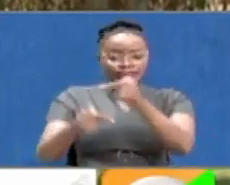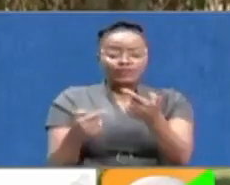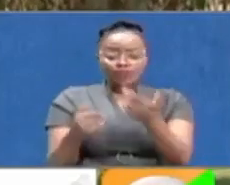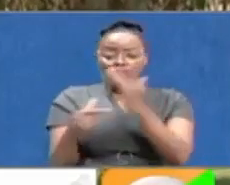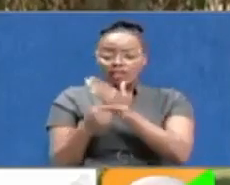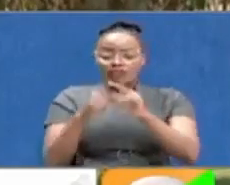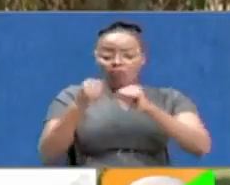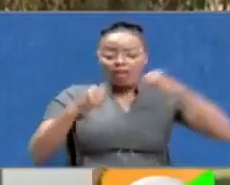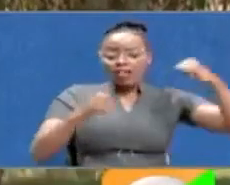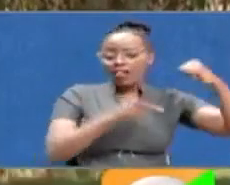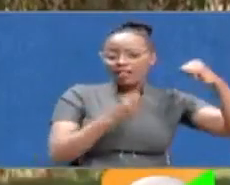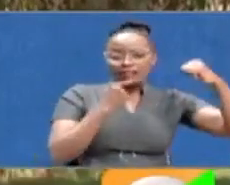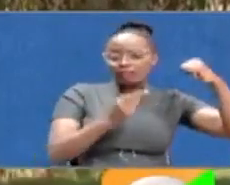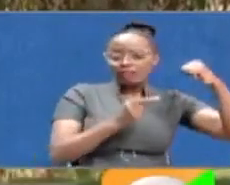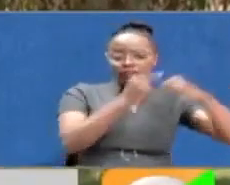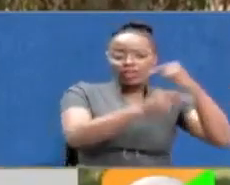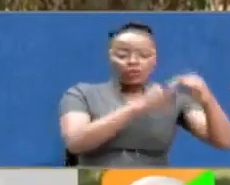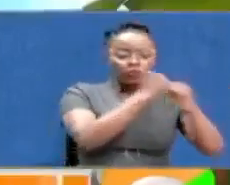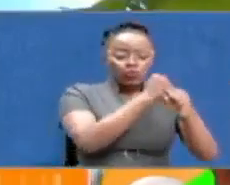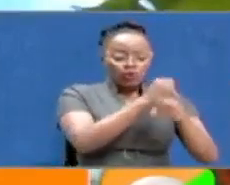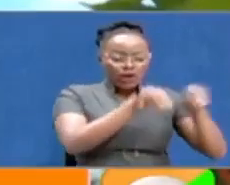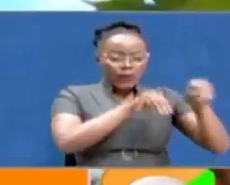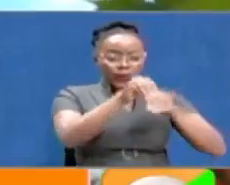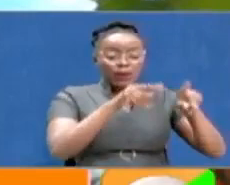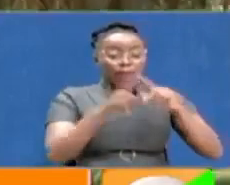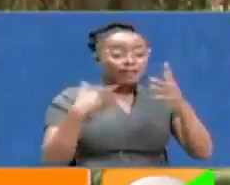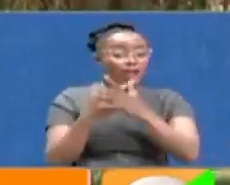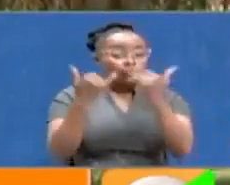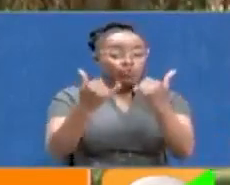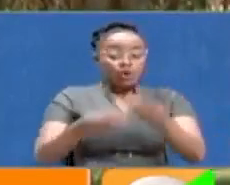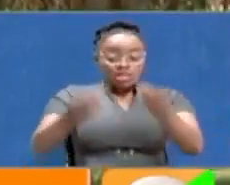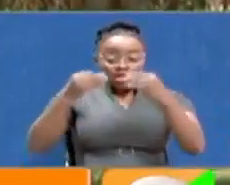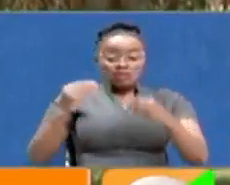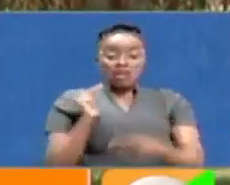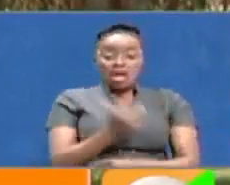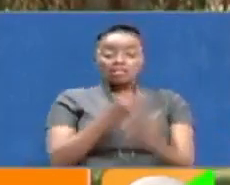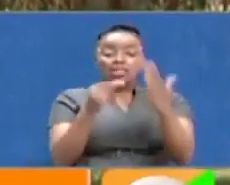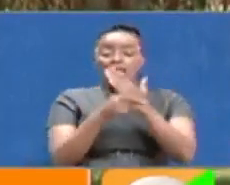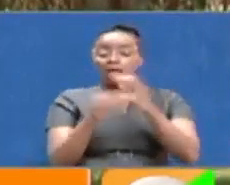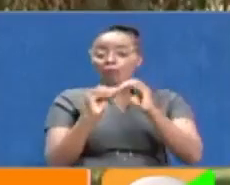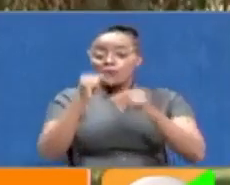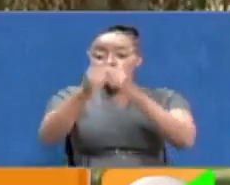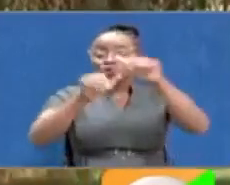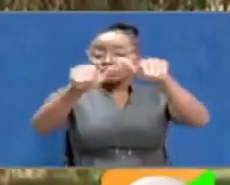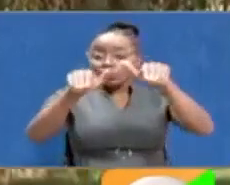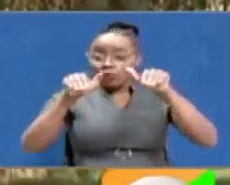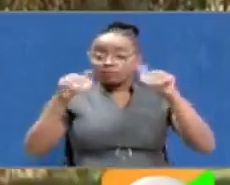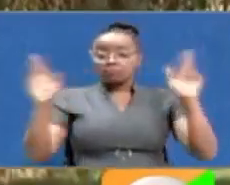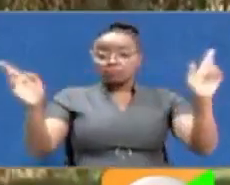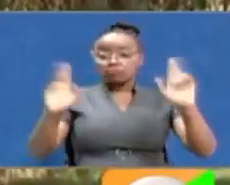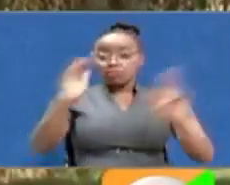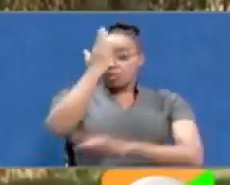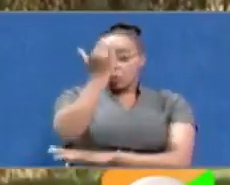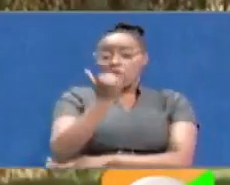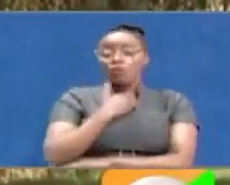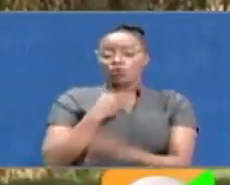I've been waiting for the names from the other side. They told me they were working on them. As we speak, the names have not come, and I have been waiting and I'm still waiting. I'm ready because